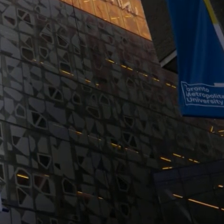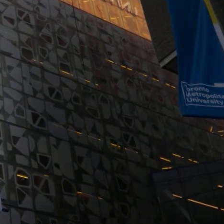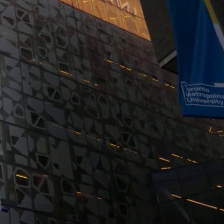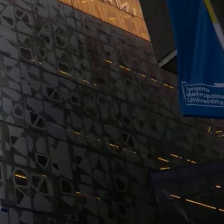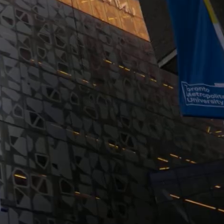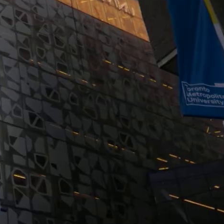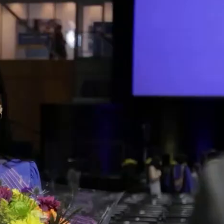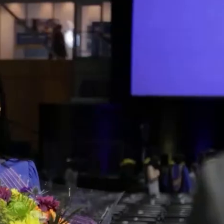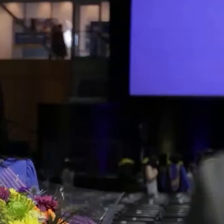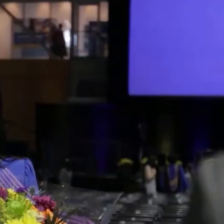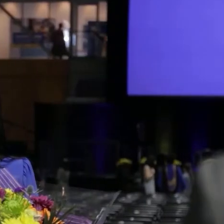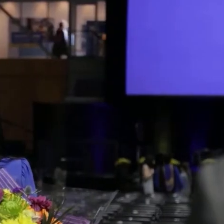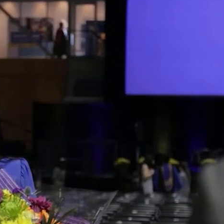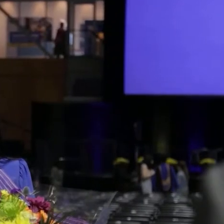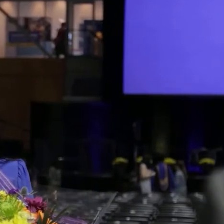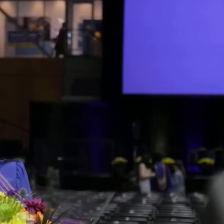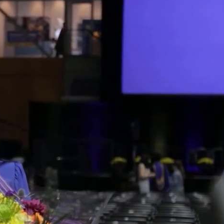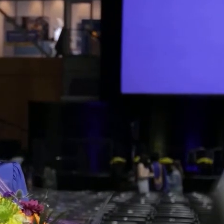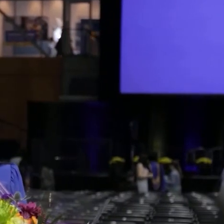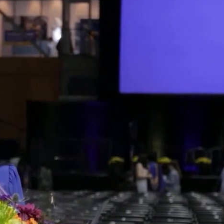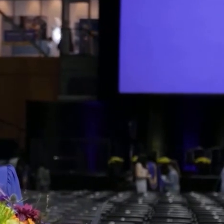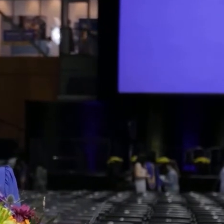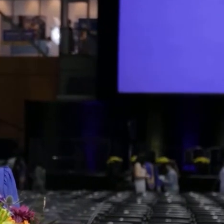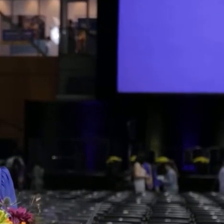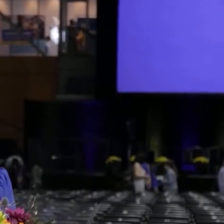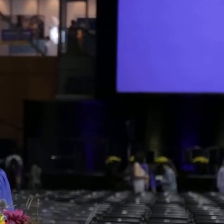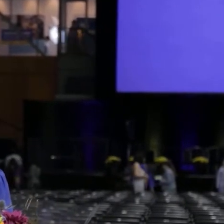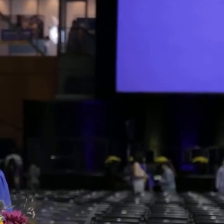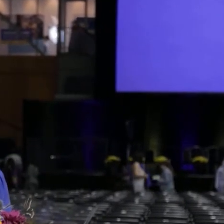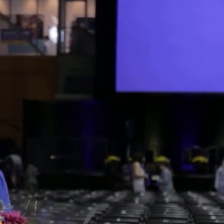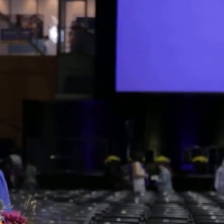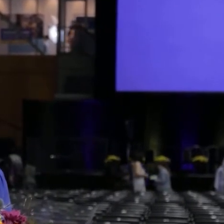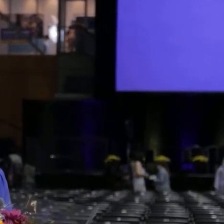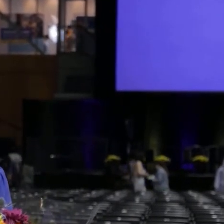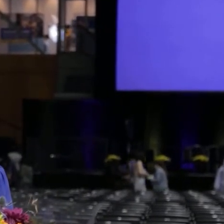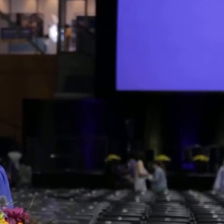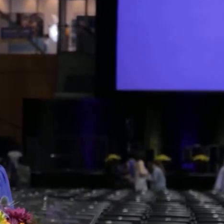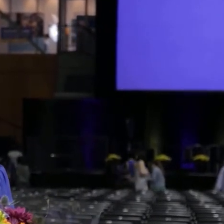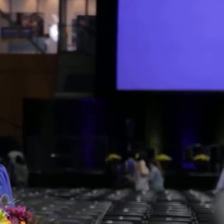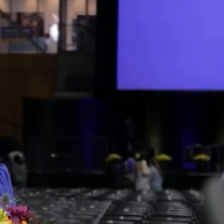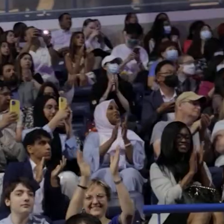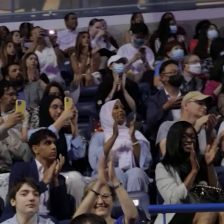University, and we are honored to have you as our graduating class.